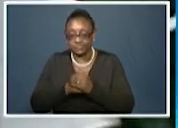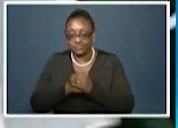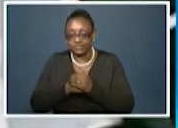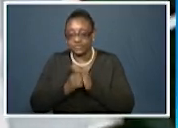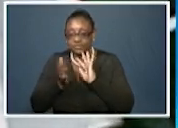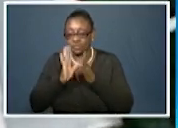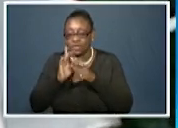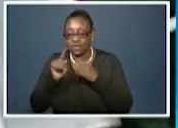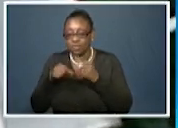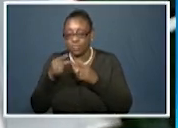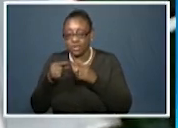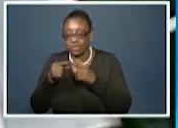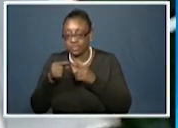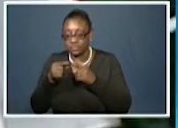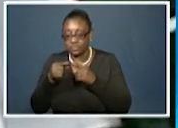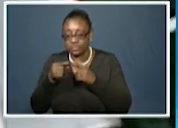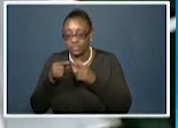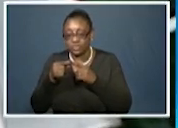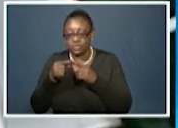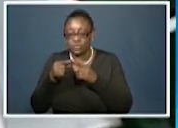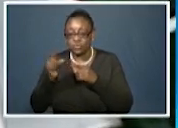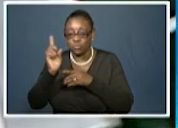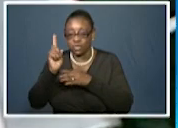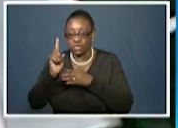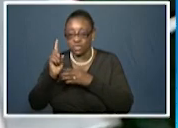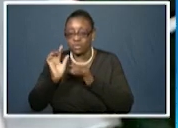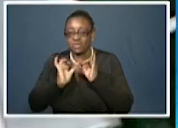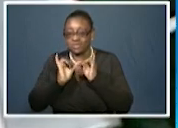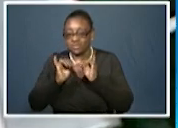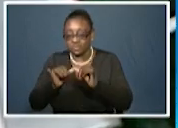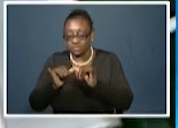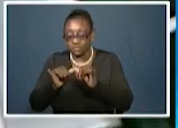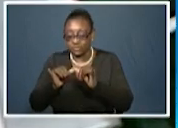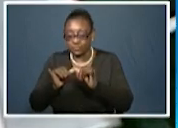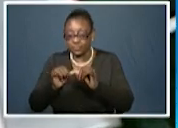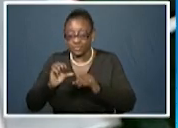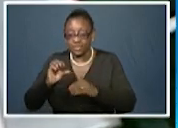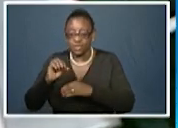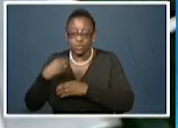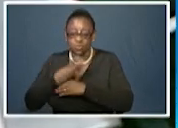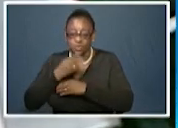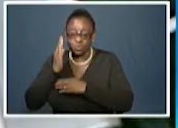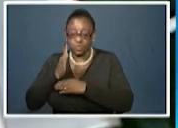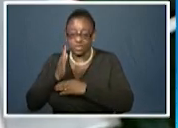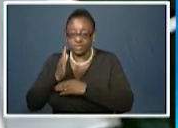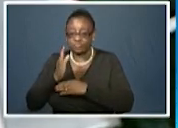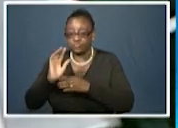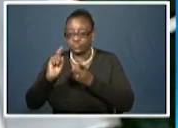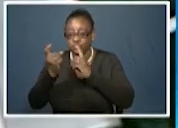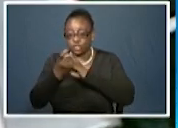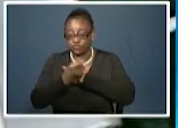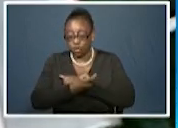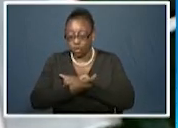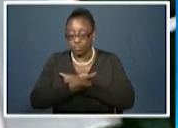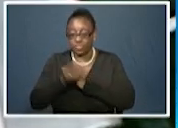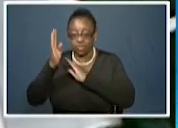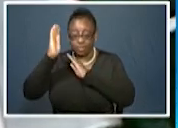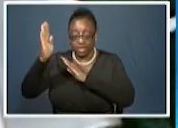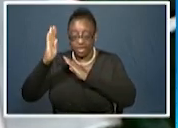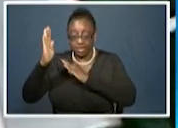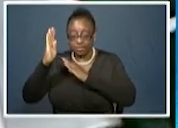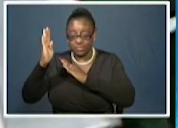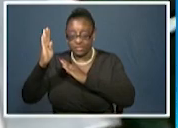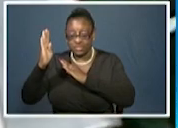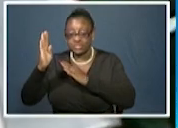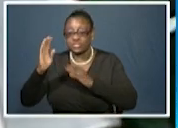crisis we inherited remains resolute, and our ambition to transform our Bahamas fully into the